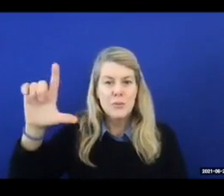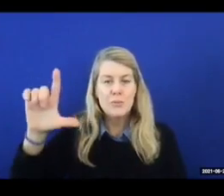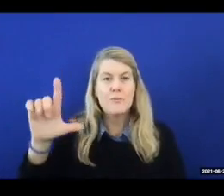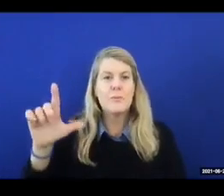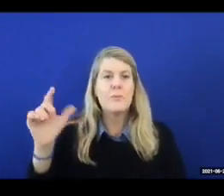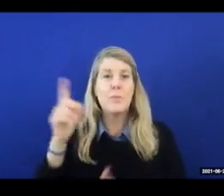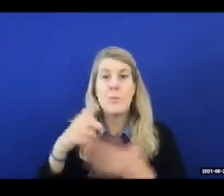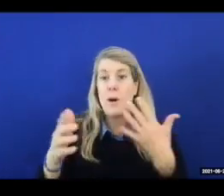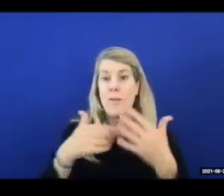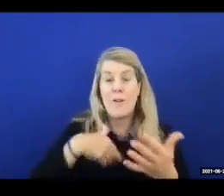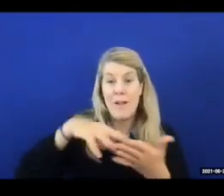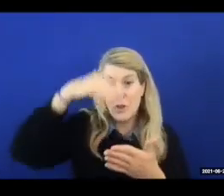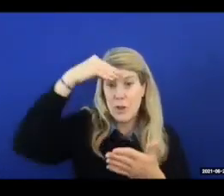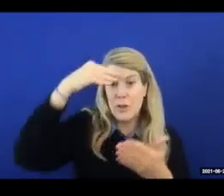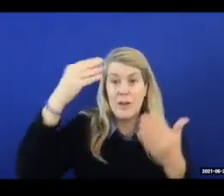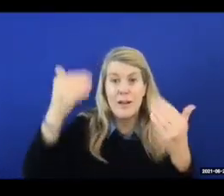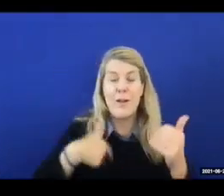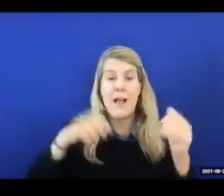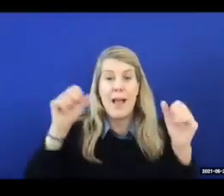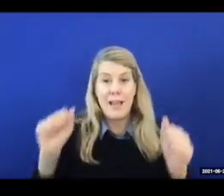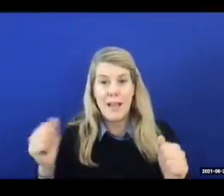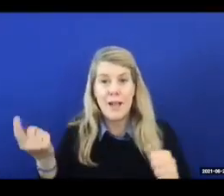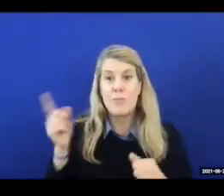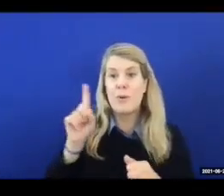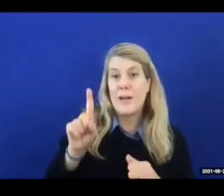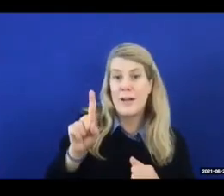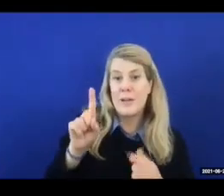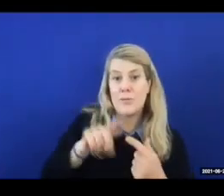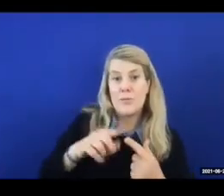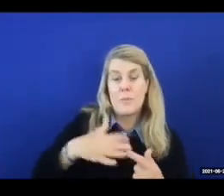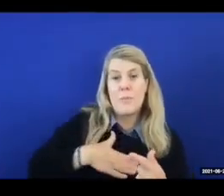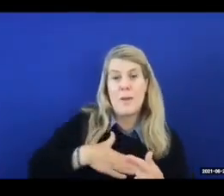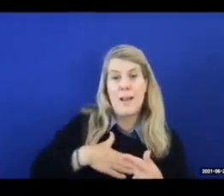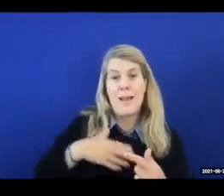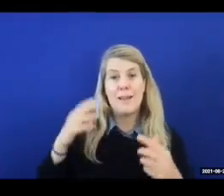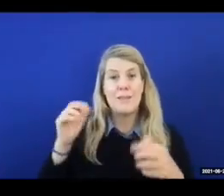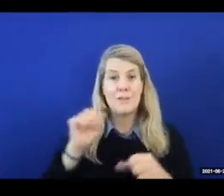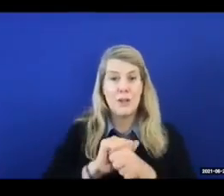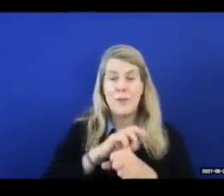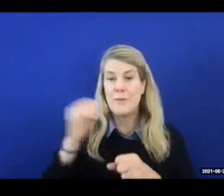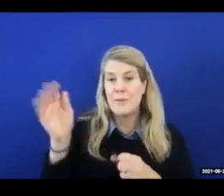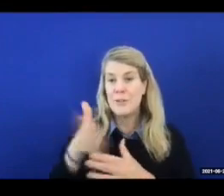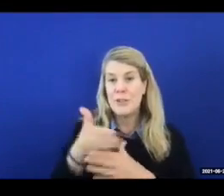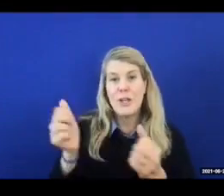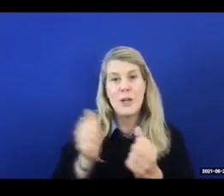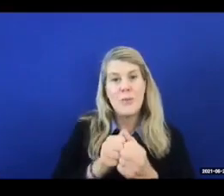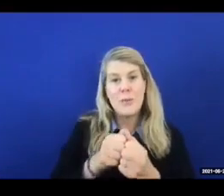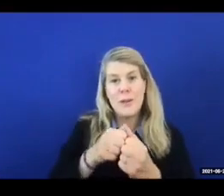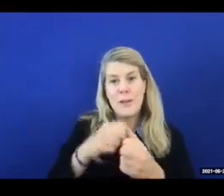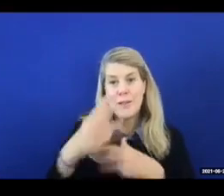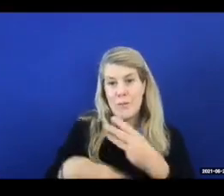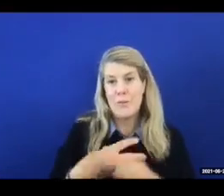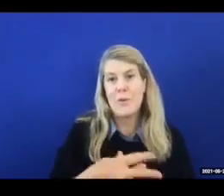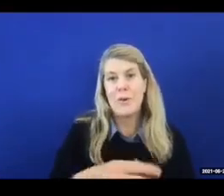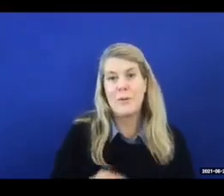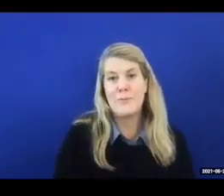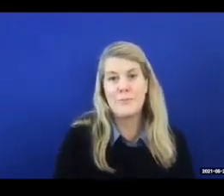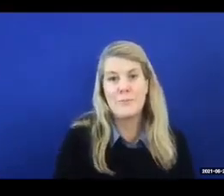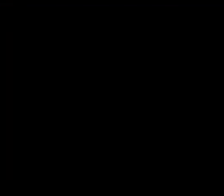learned, now I'm ready to bring it to my profession and share it with the world.